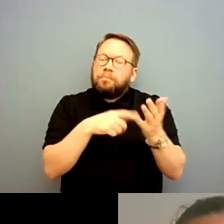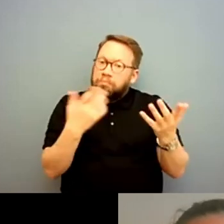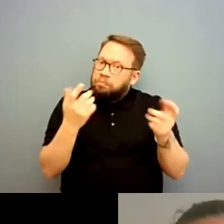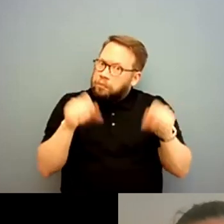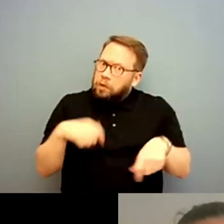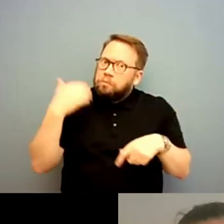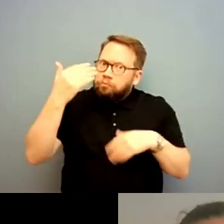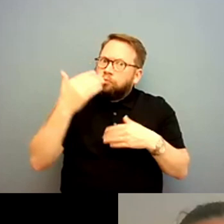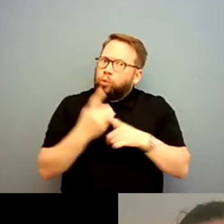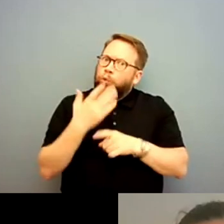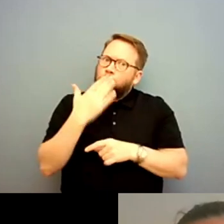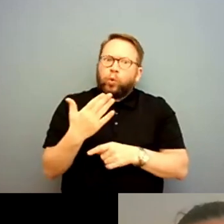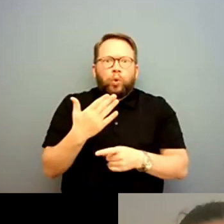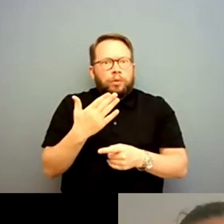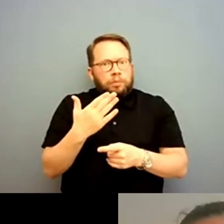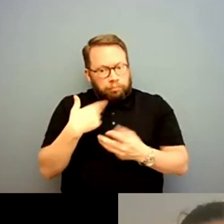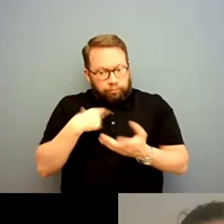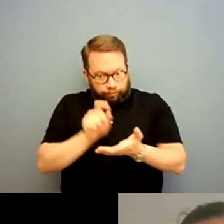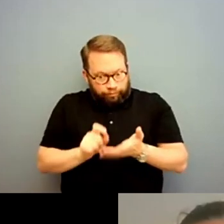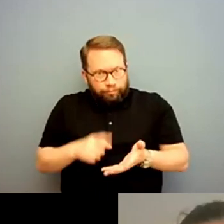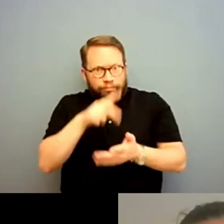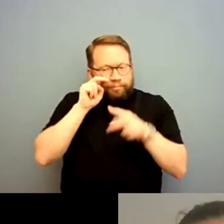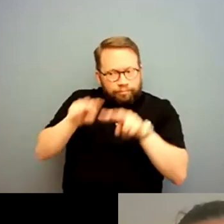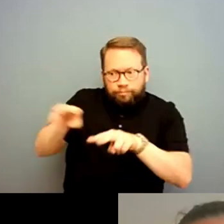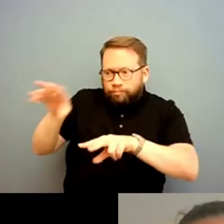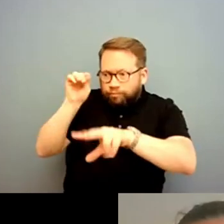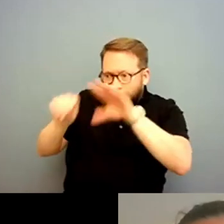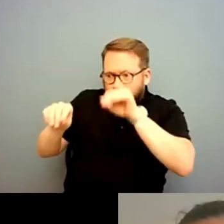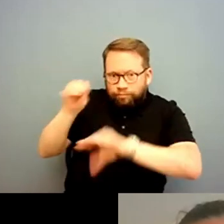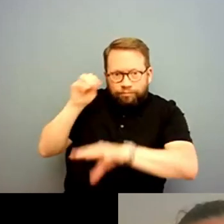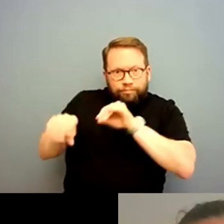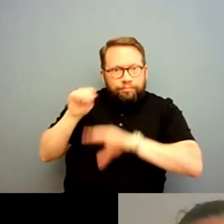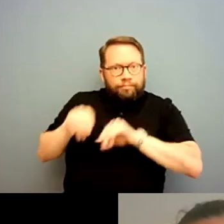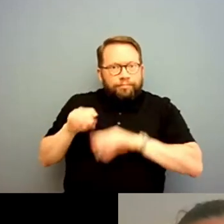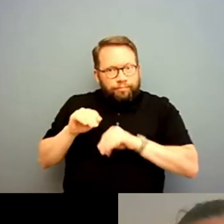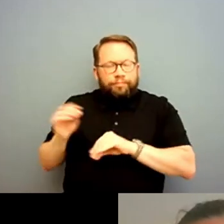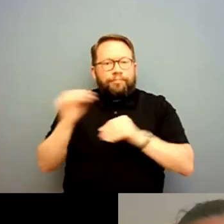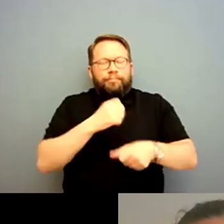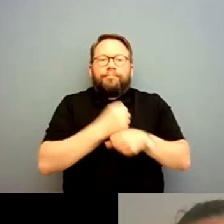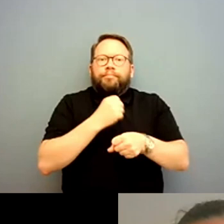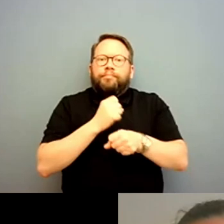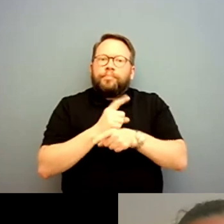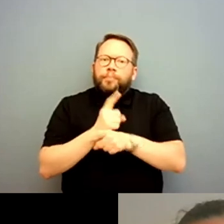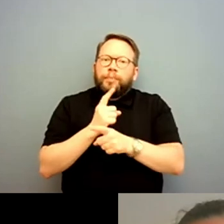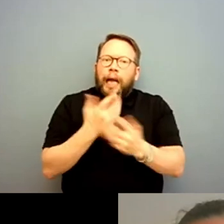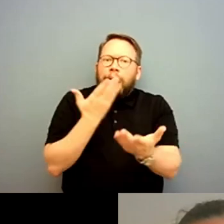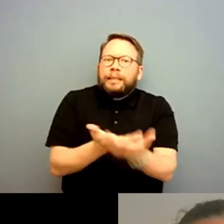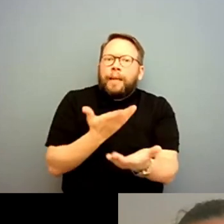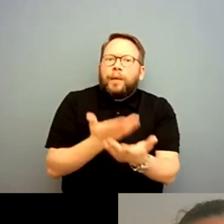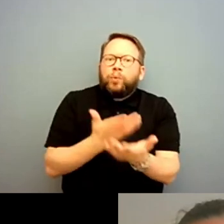your arguments before the treaty bodies. I'm not sure if she has looked so far